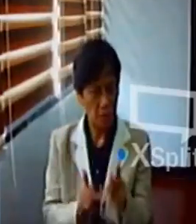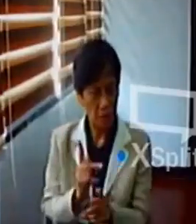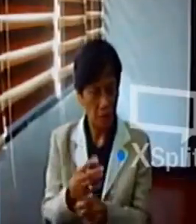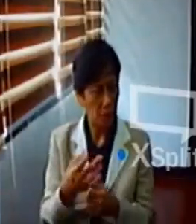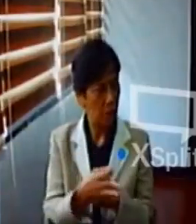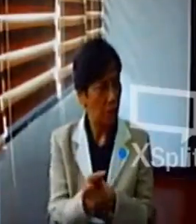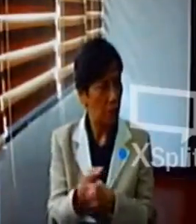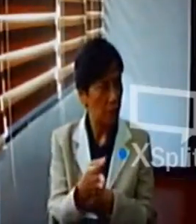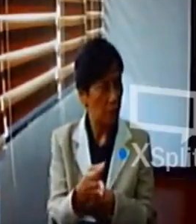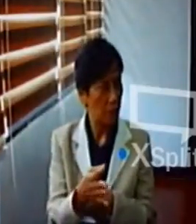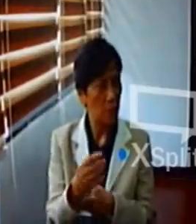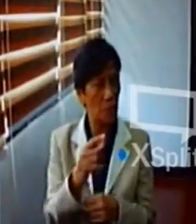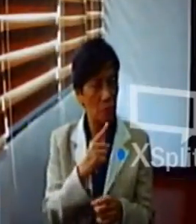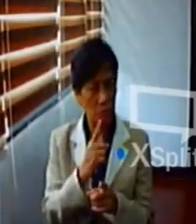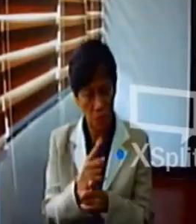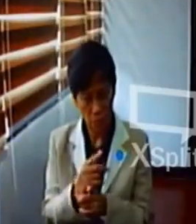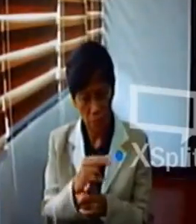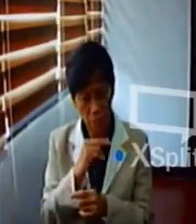I'm sure